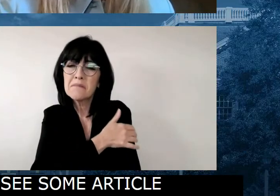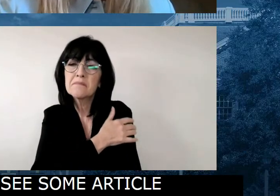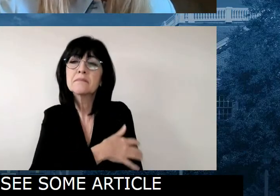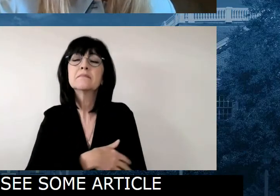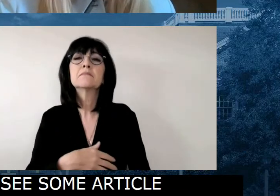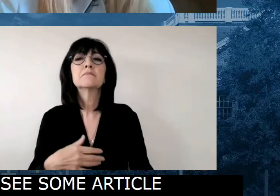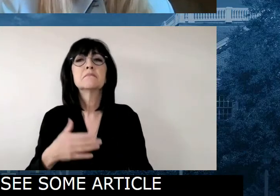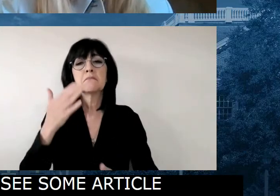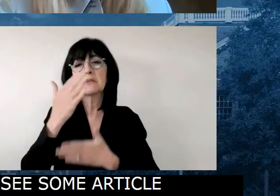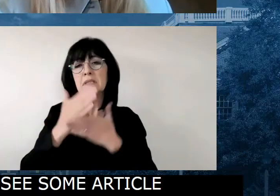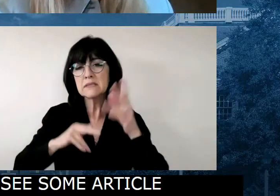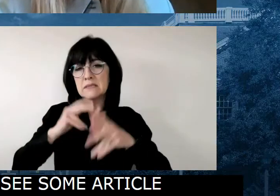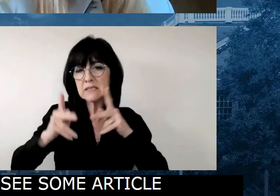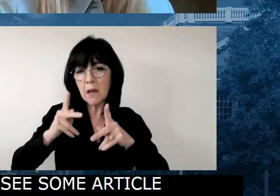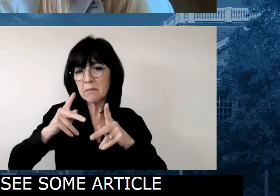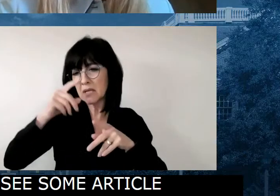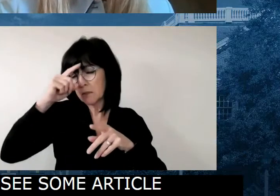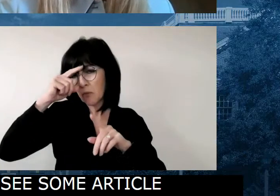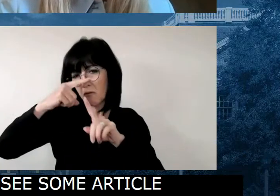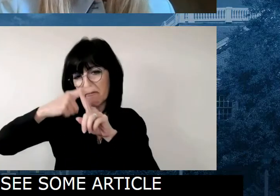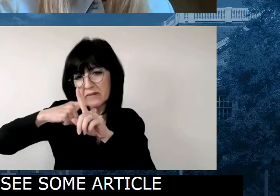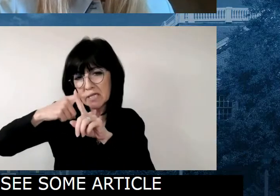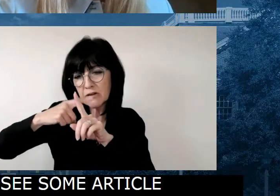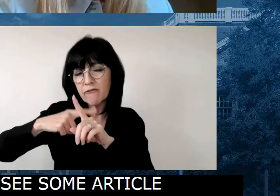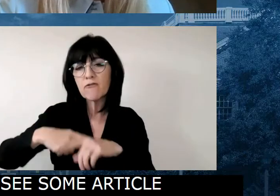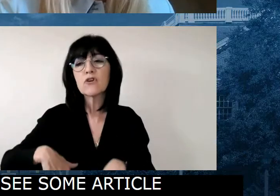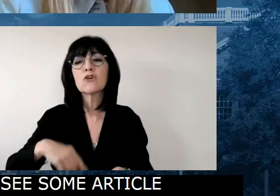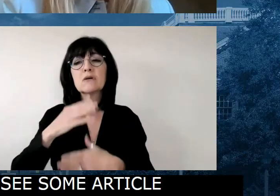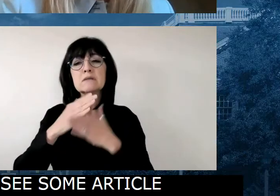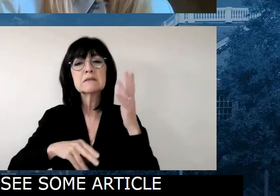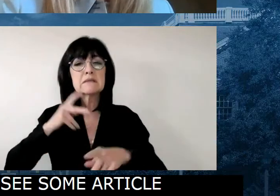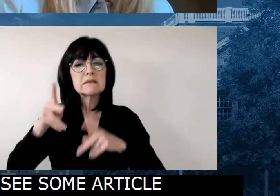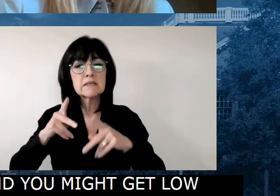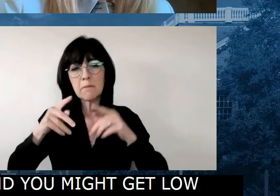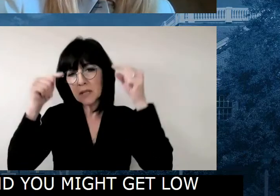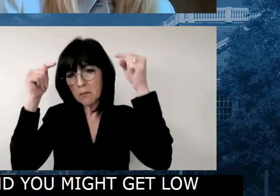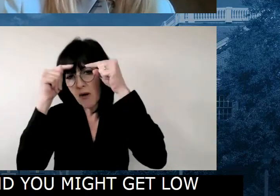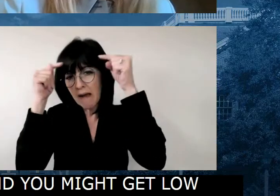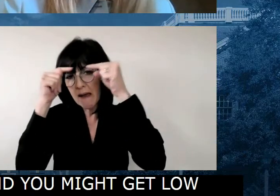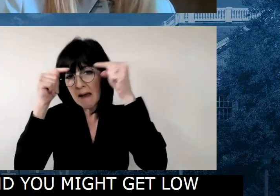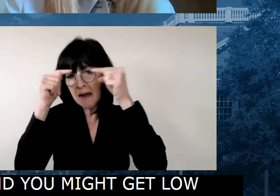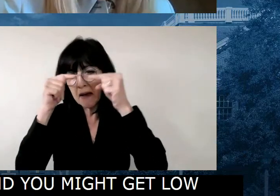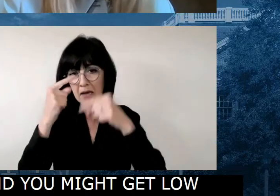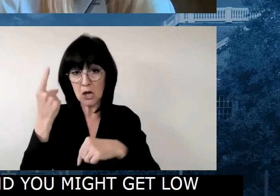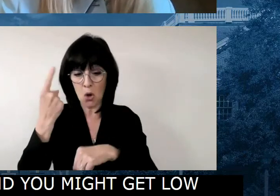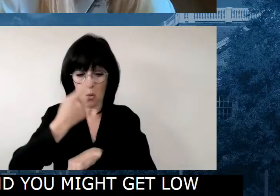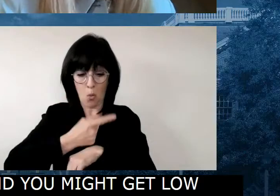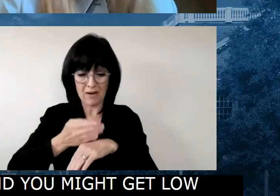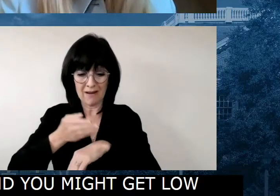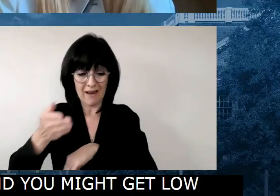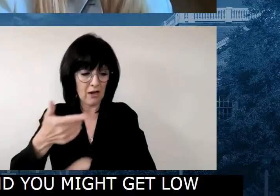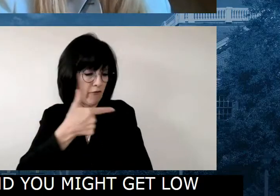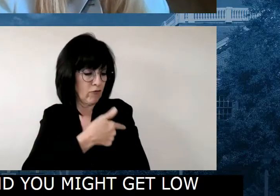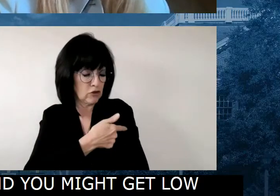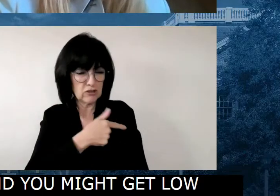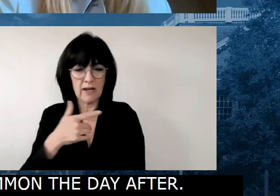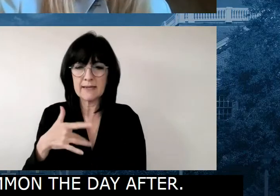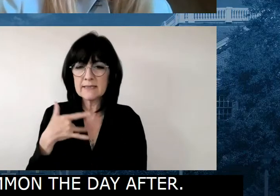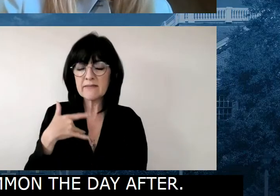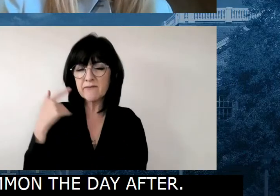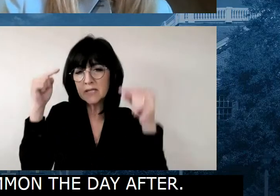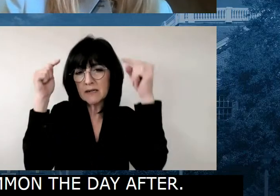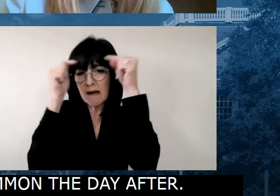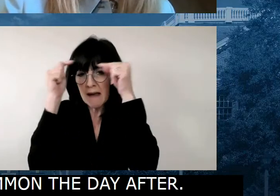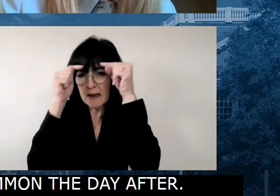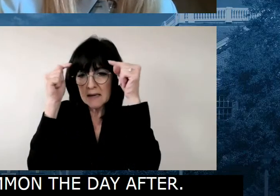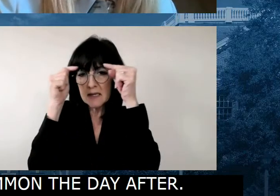low-grade fever, headache is not uncommon the day after. Many people are fatigued. So it really isn't uncommon to feel